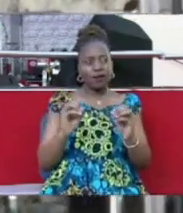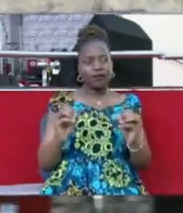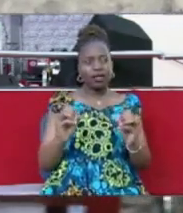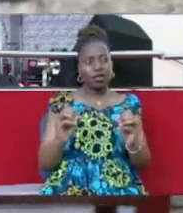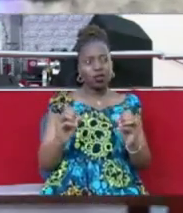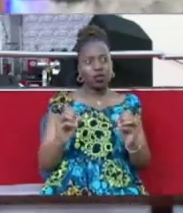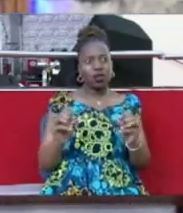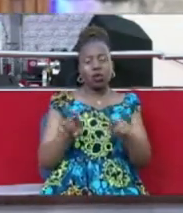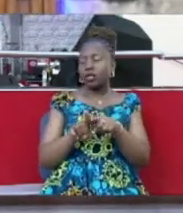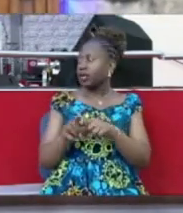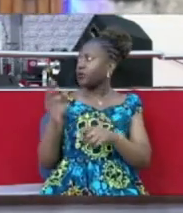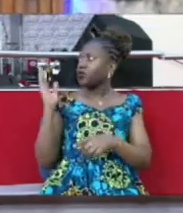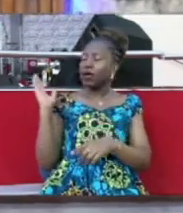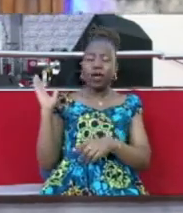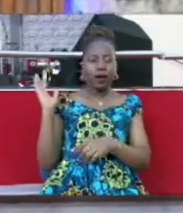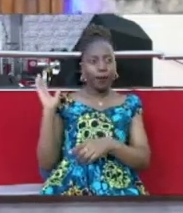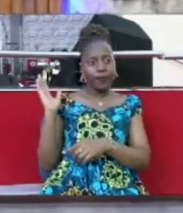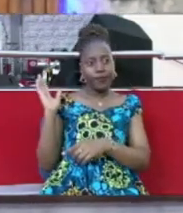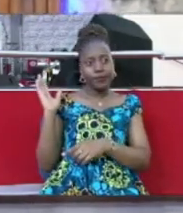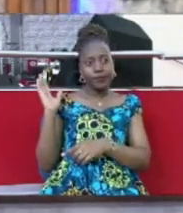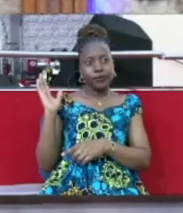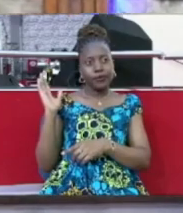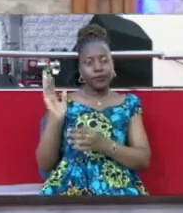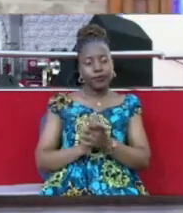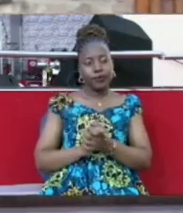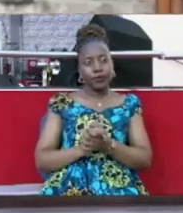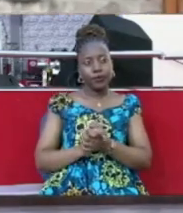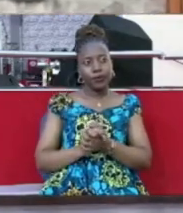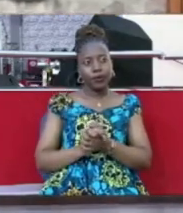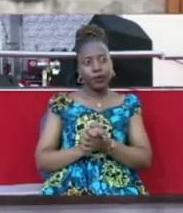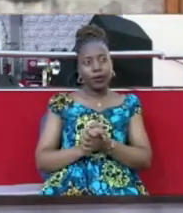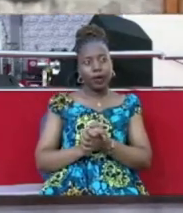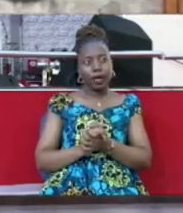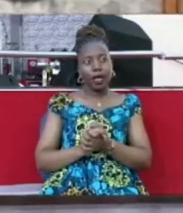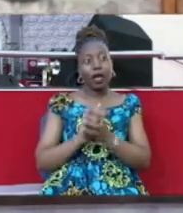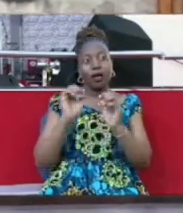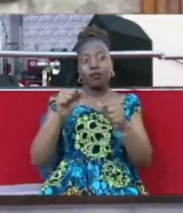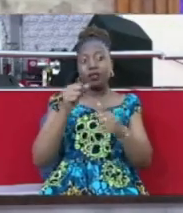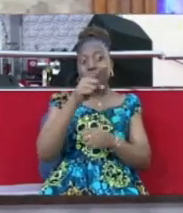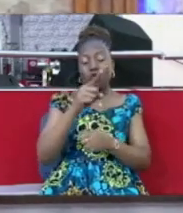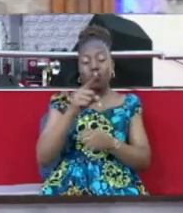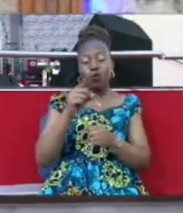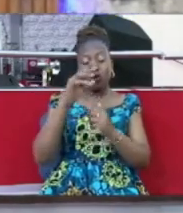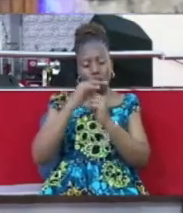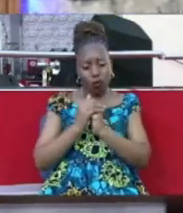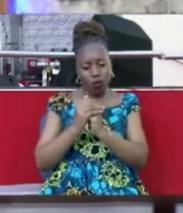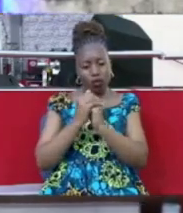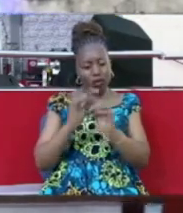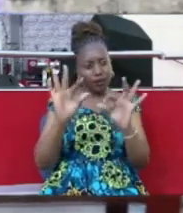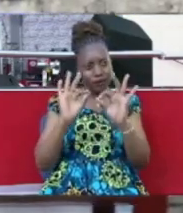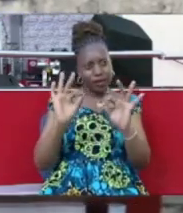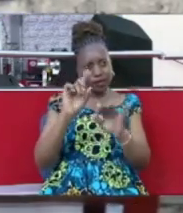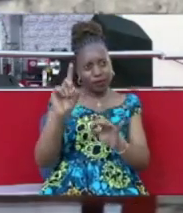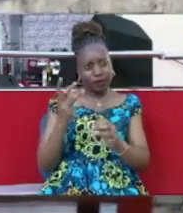us with here. Ukenda pale gishagi upate kanisa ambalo halina vyombo kama vyetu pale. Will you worship effectively? Je, utamwabudu Mungu?